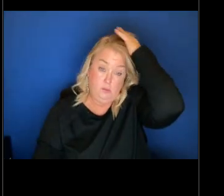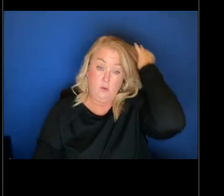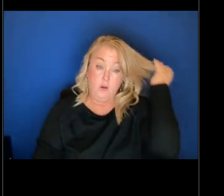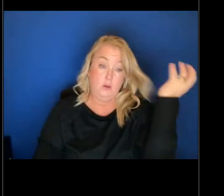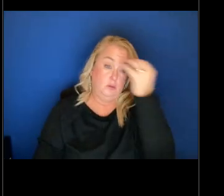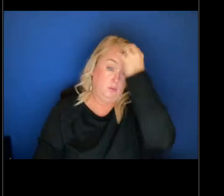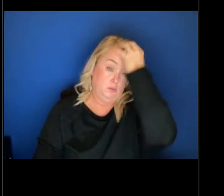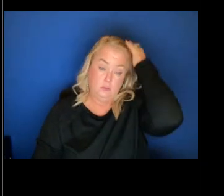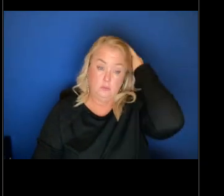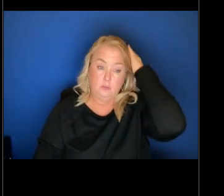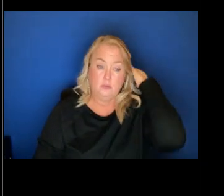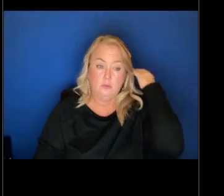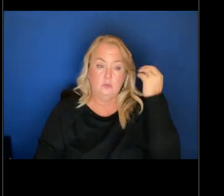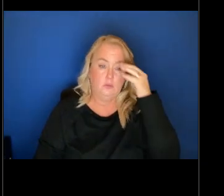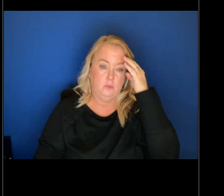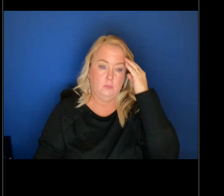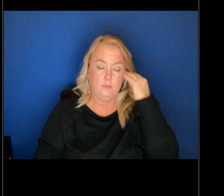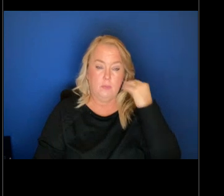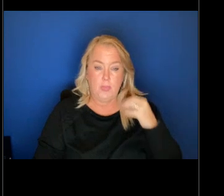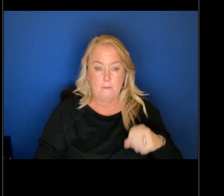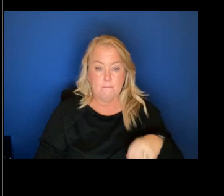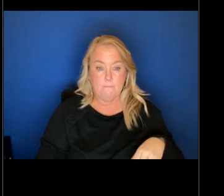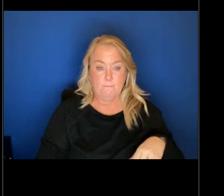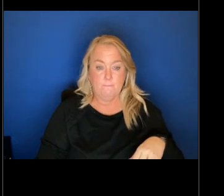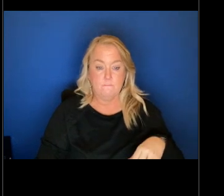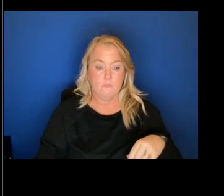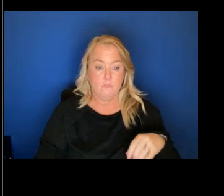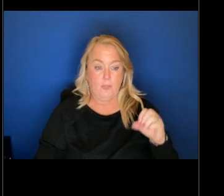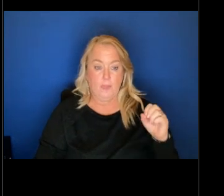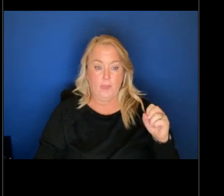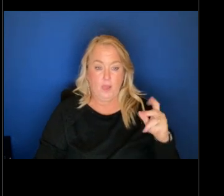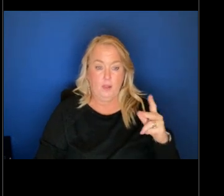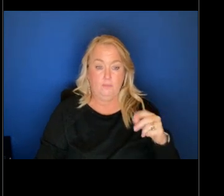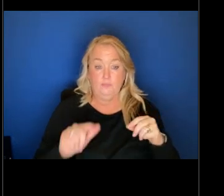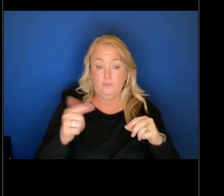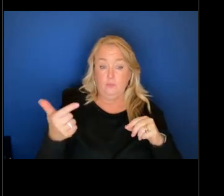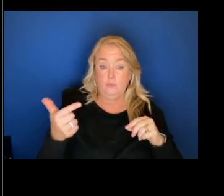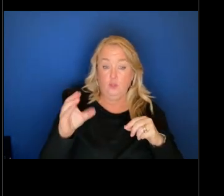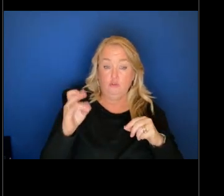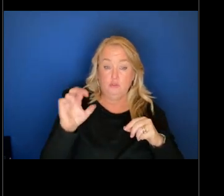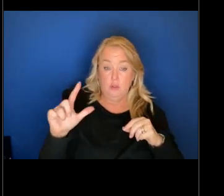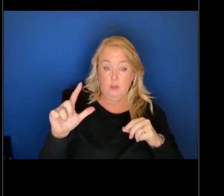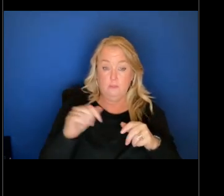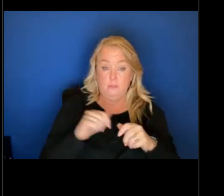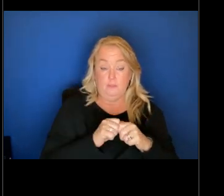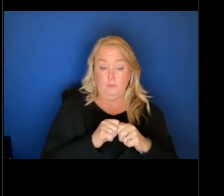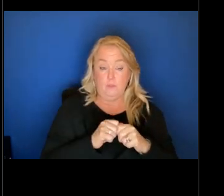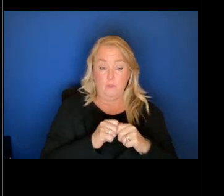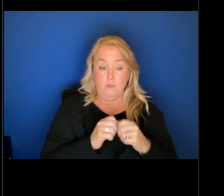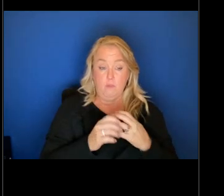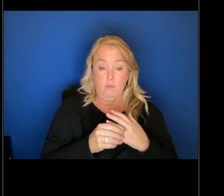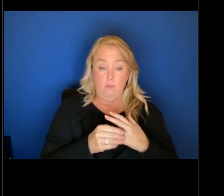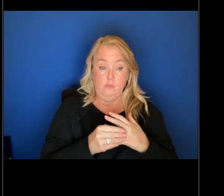So we'll close that poll out. And Crystal, let you wrap up this topic.